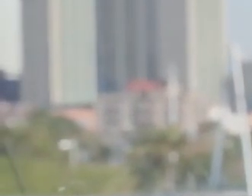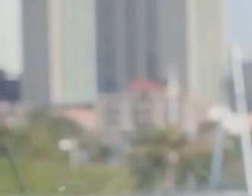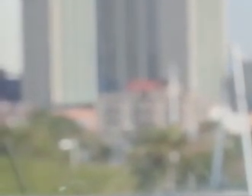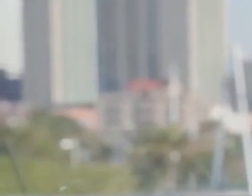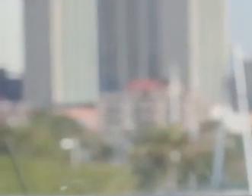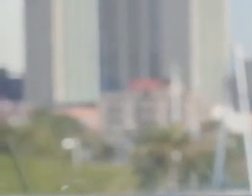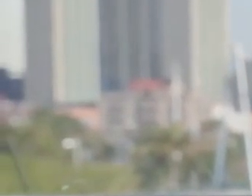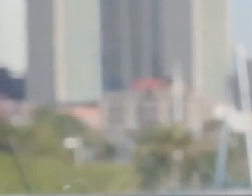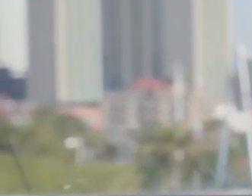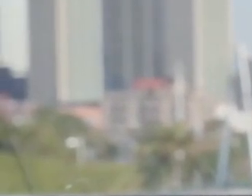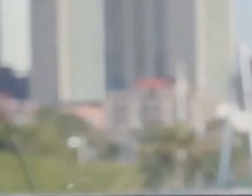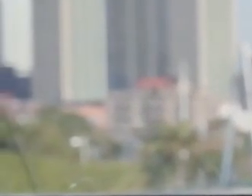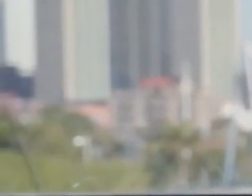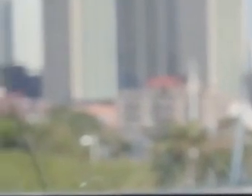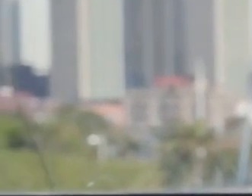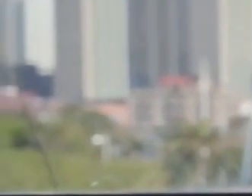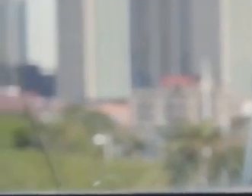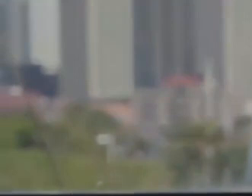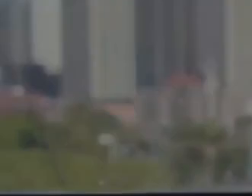Can we just finish this?